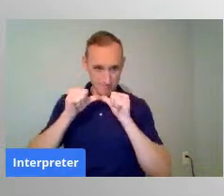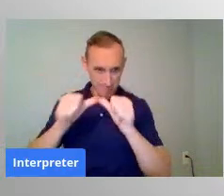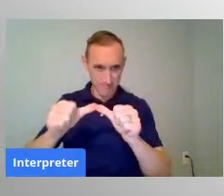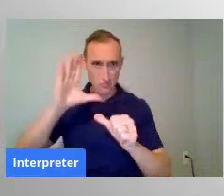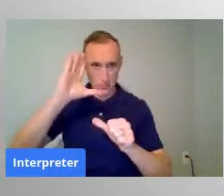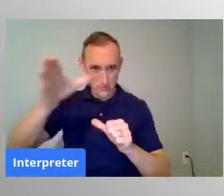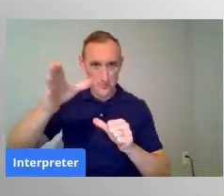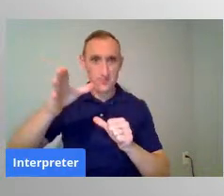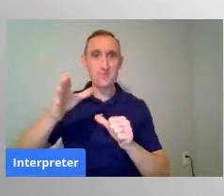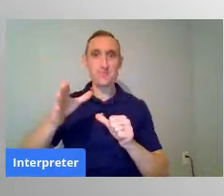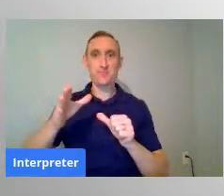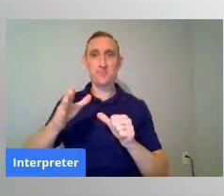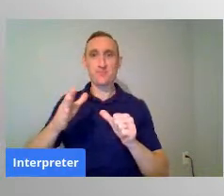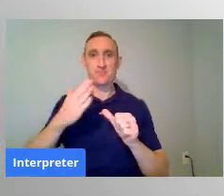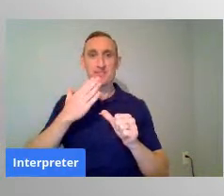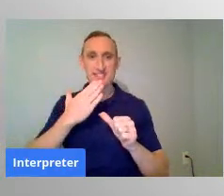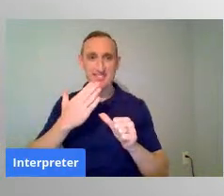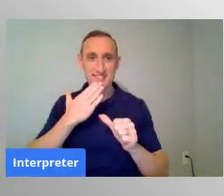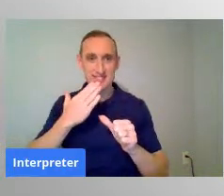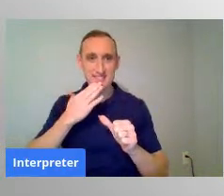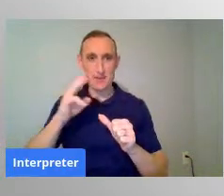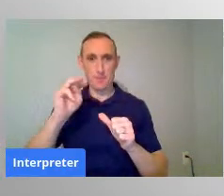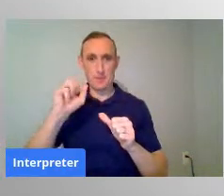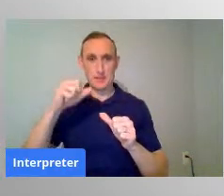Ms. Palmer. We are at